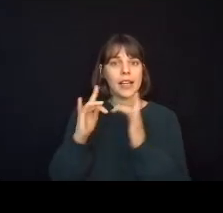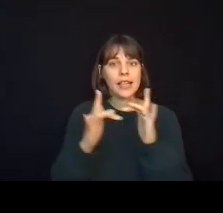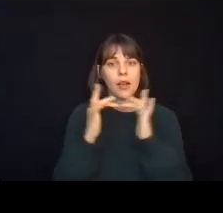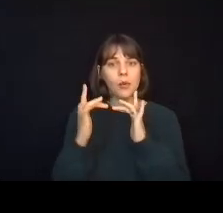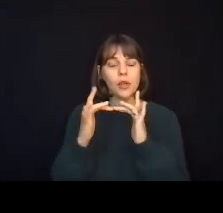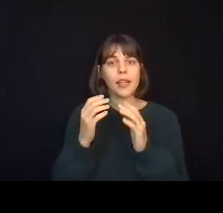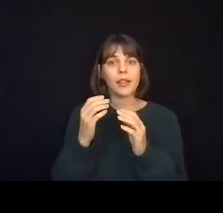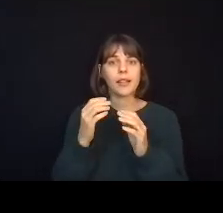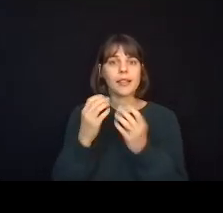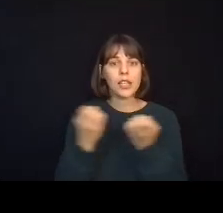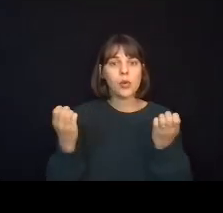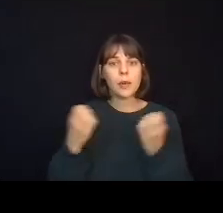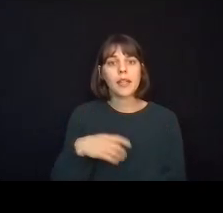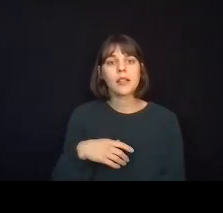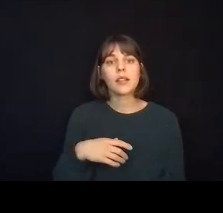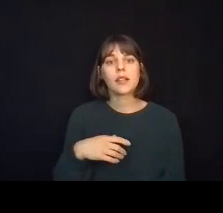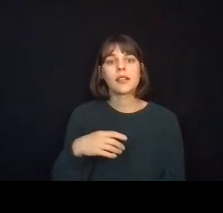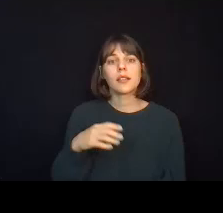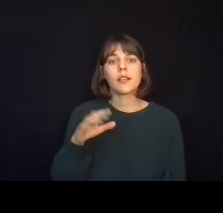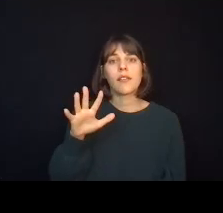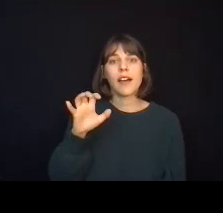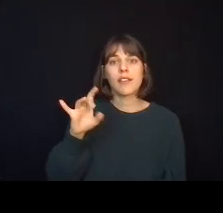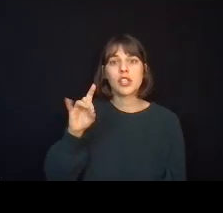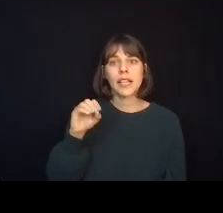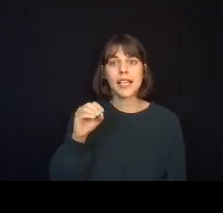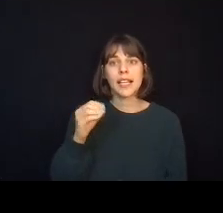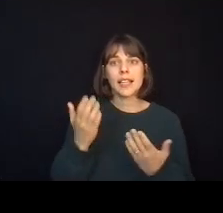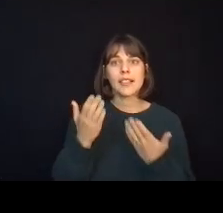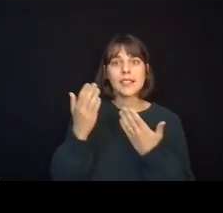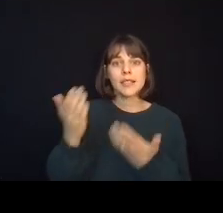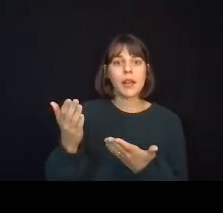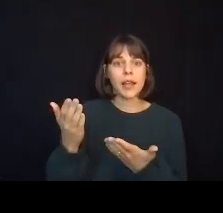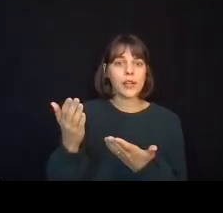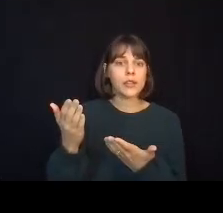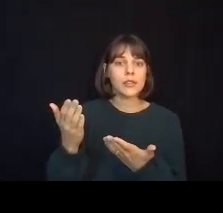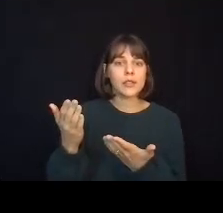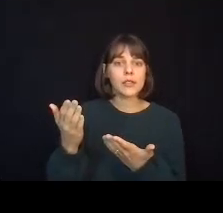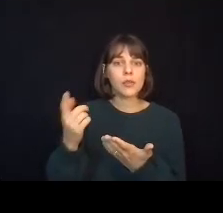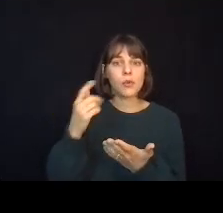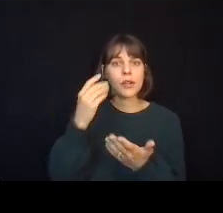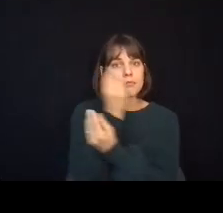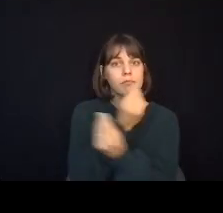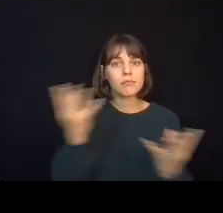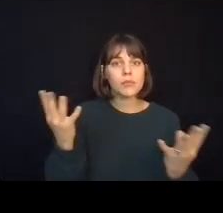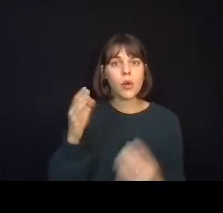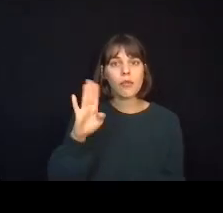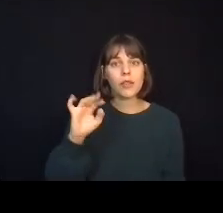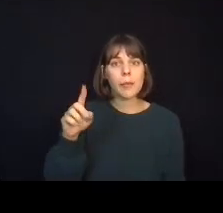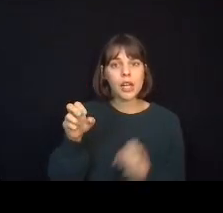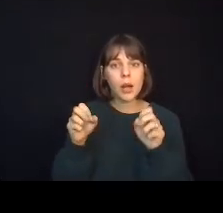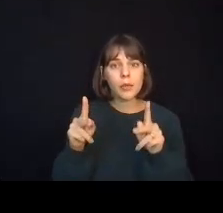opportunity. 4 suppliers accepted the invitation. 4 bids were received. A recommendation that a contract be awarded to X